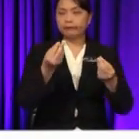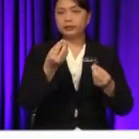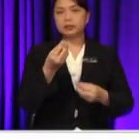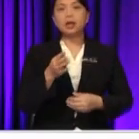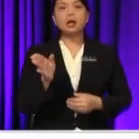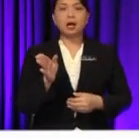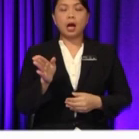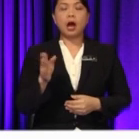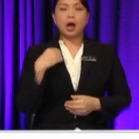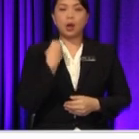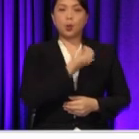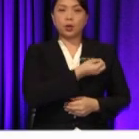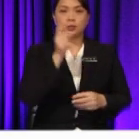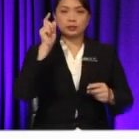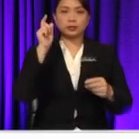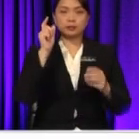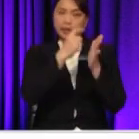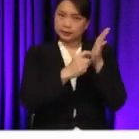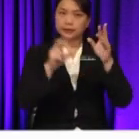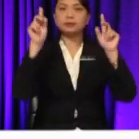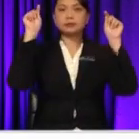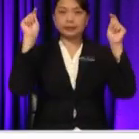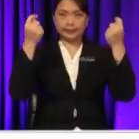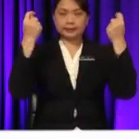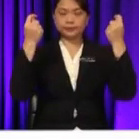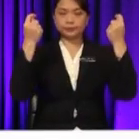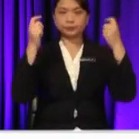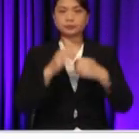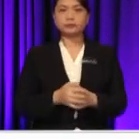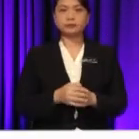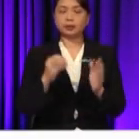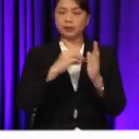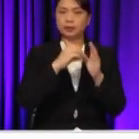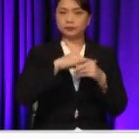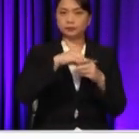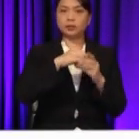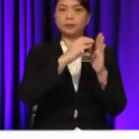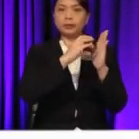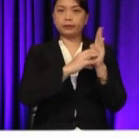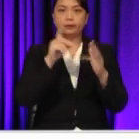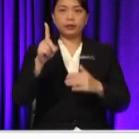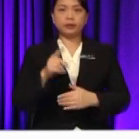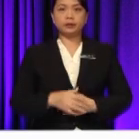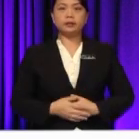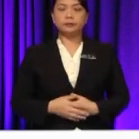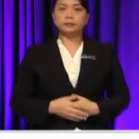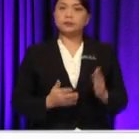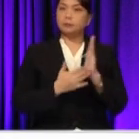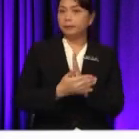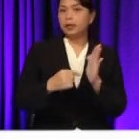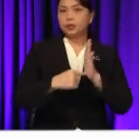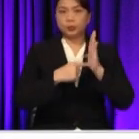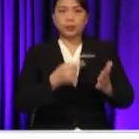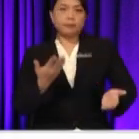title. And we need to catch or capture readers' attention in paragraph one, which is the introduction, mm-hmm. by showing maybe some